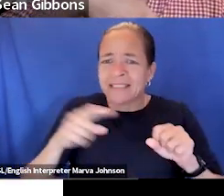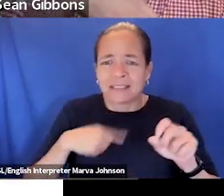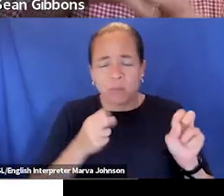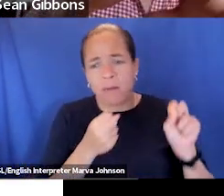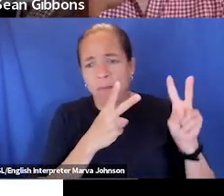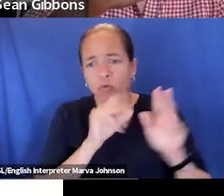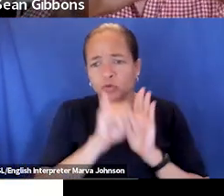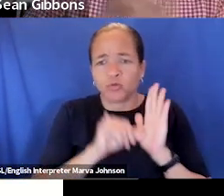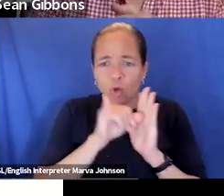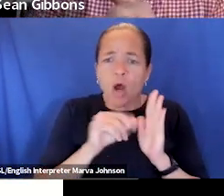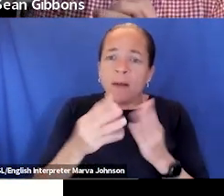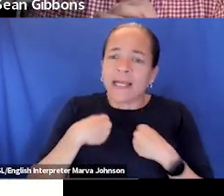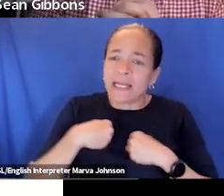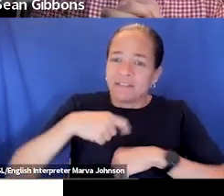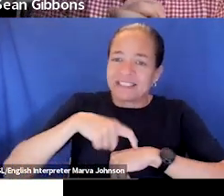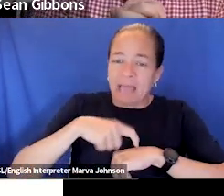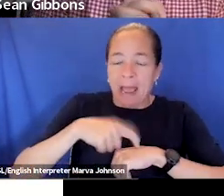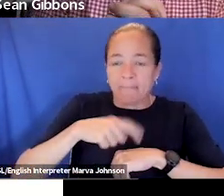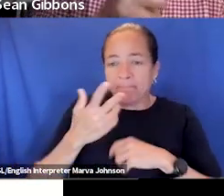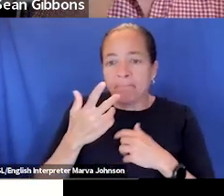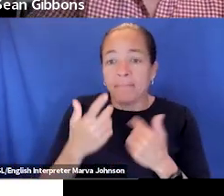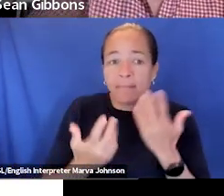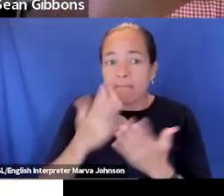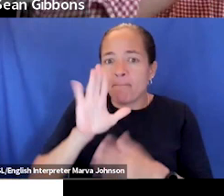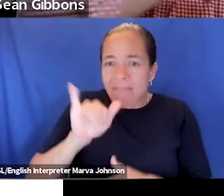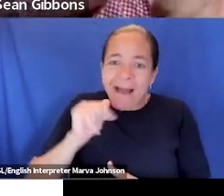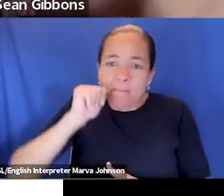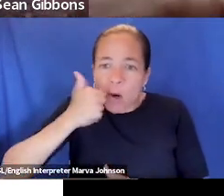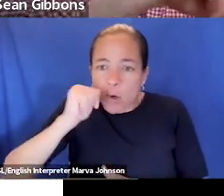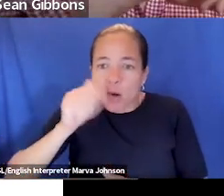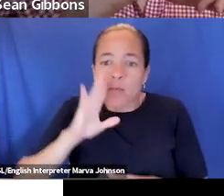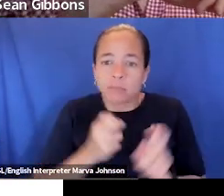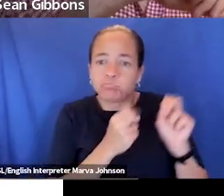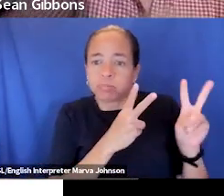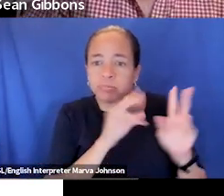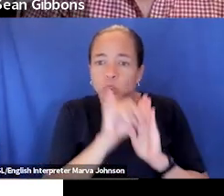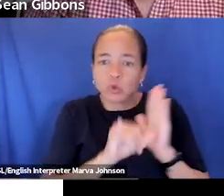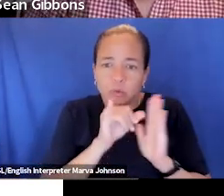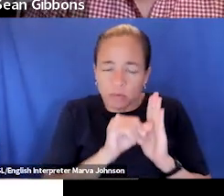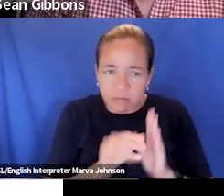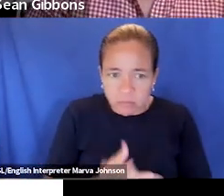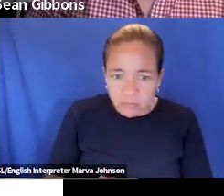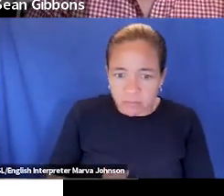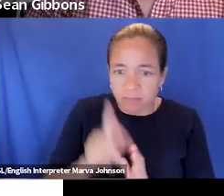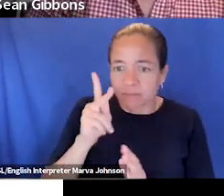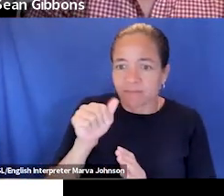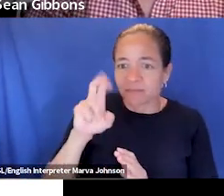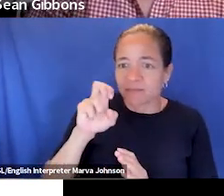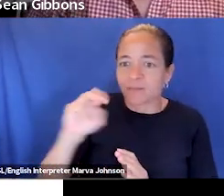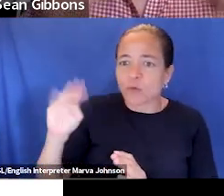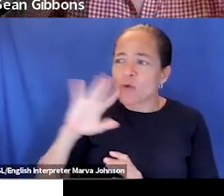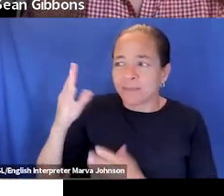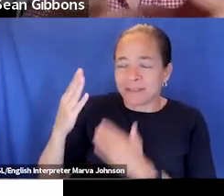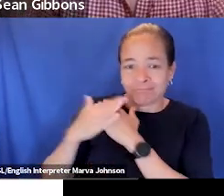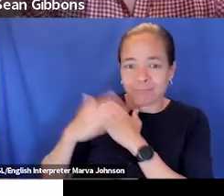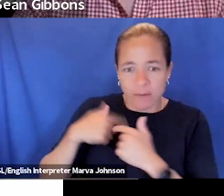few hours, or at the very least sometime tomorrow. Check out the network's YouTube channel. All right, with that, Kareem's already got me here because he wants me to hustle. We just launched a